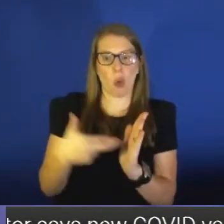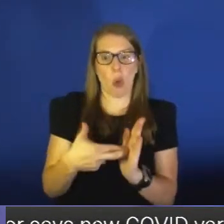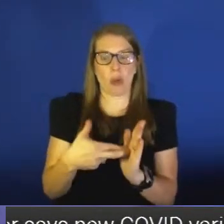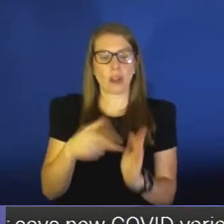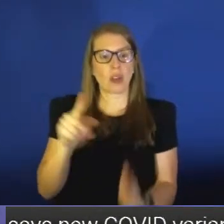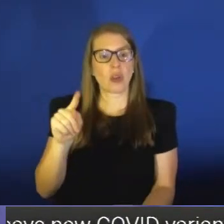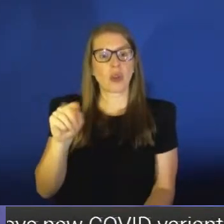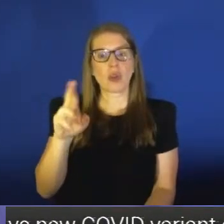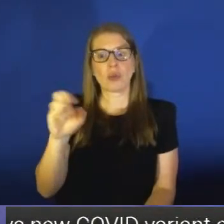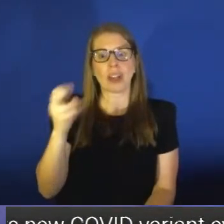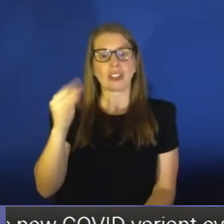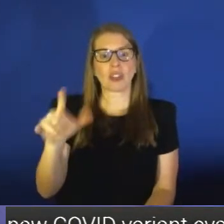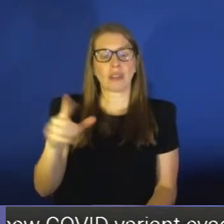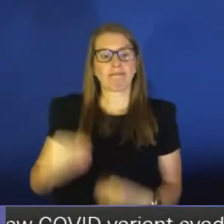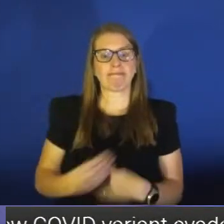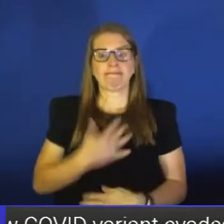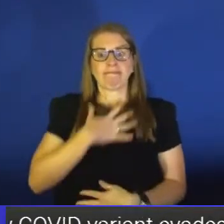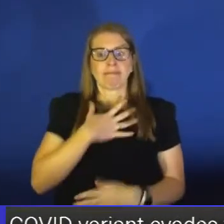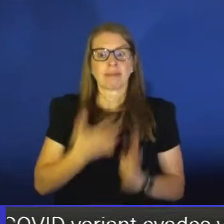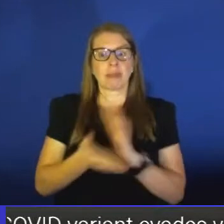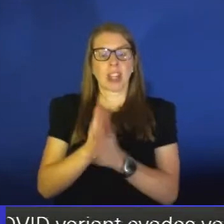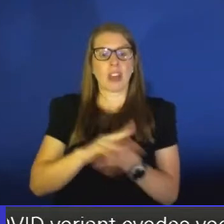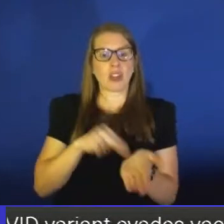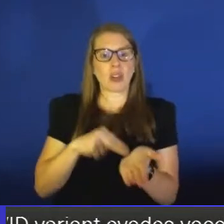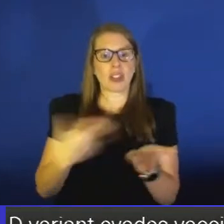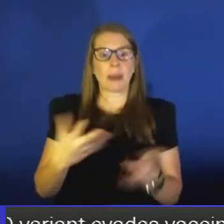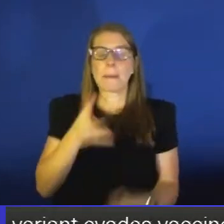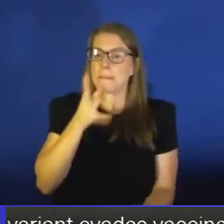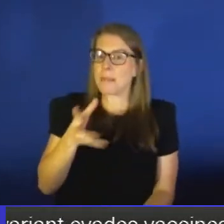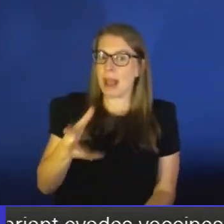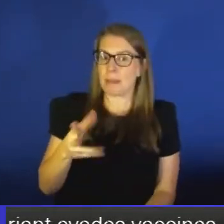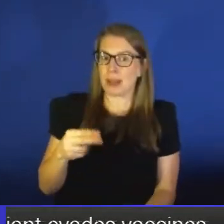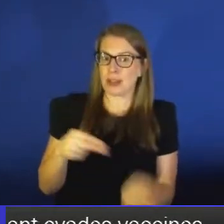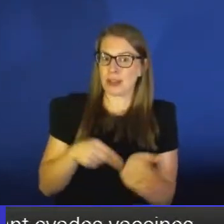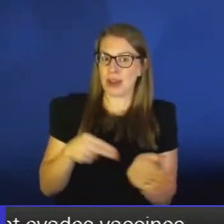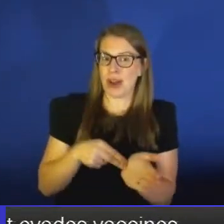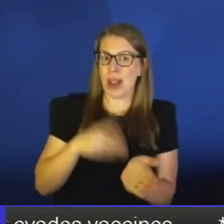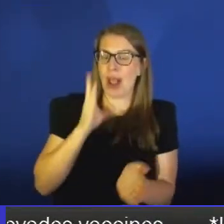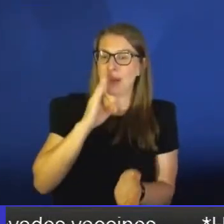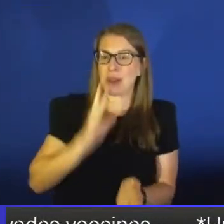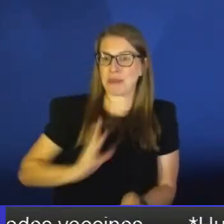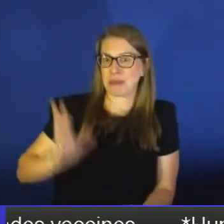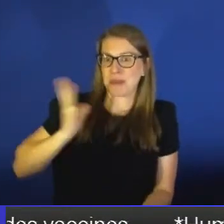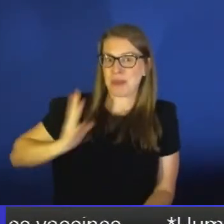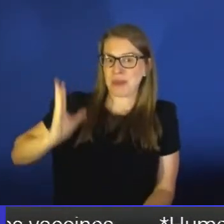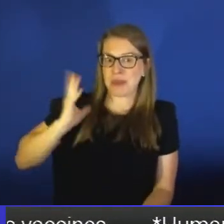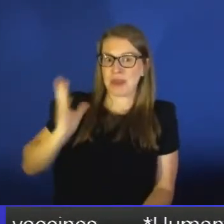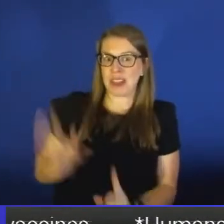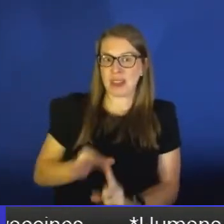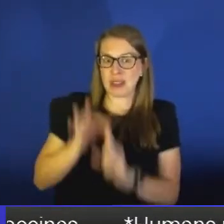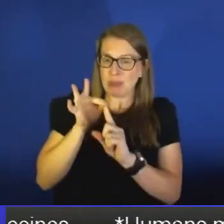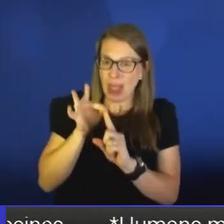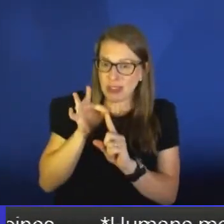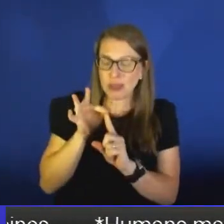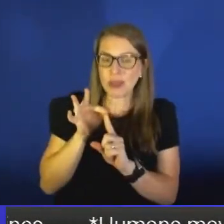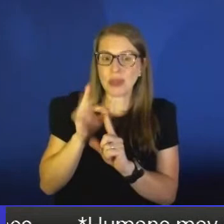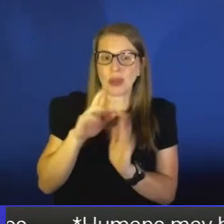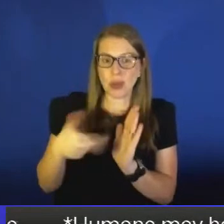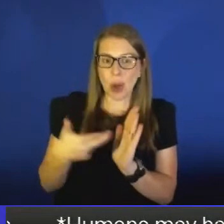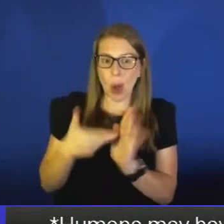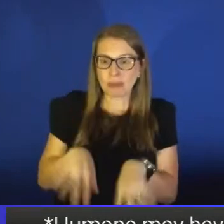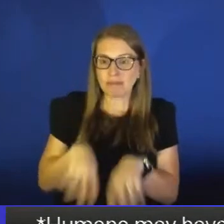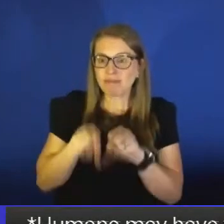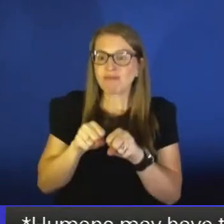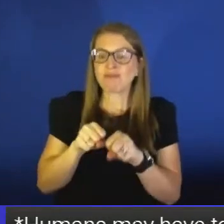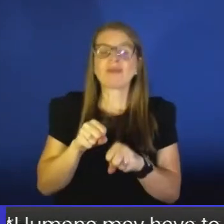you to become a nurse. Sure, my grandma was a nurse, so I knew from a very early age it was such a special role to be in, and I